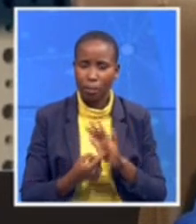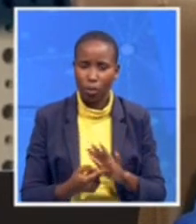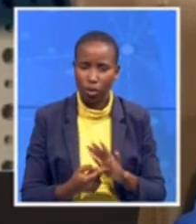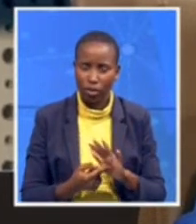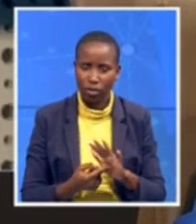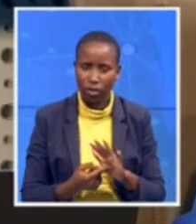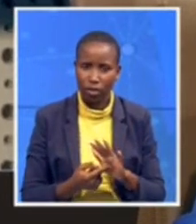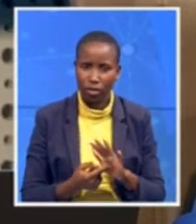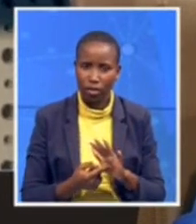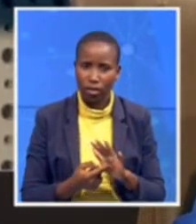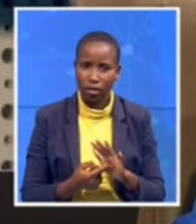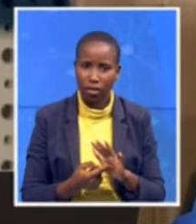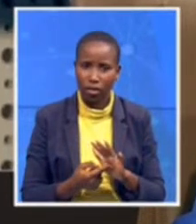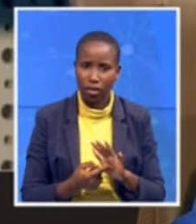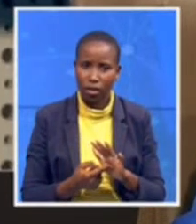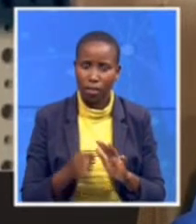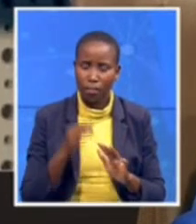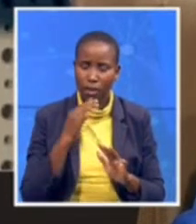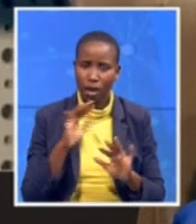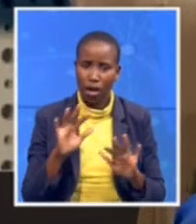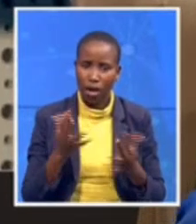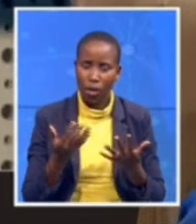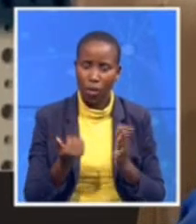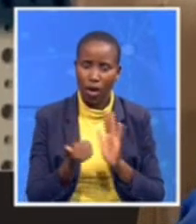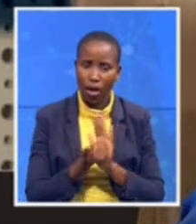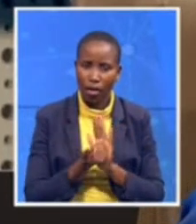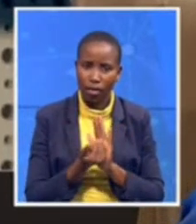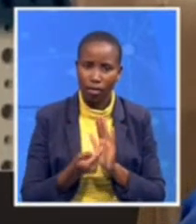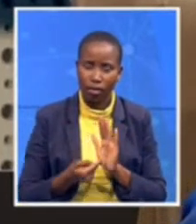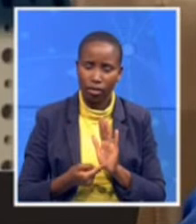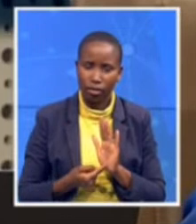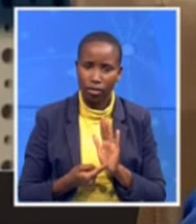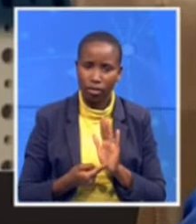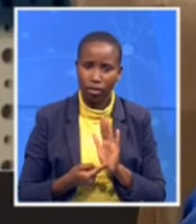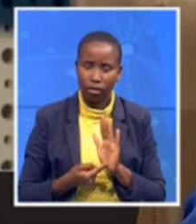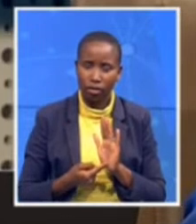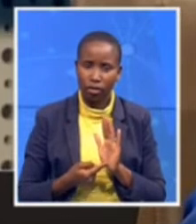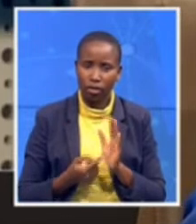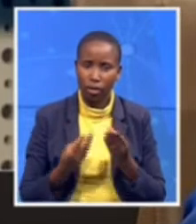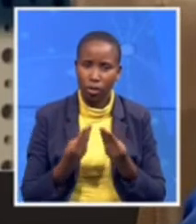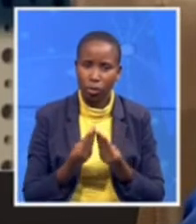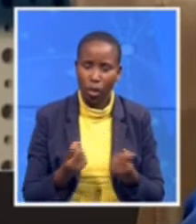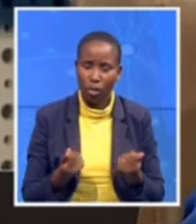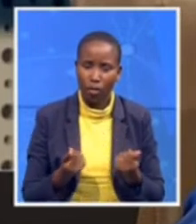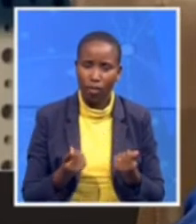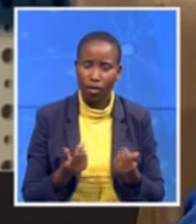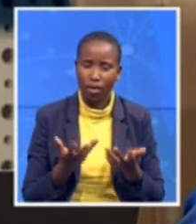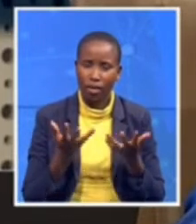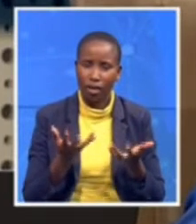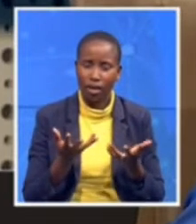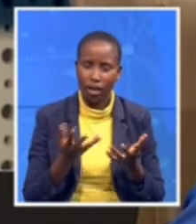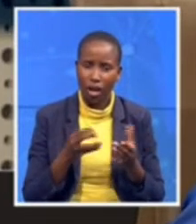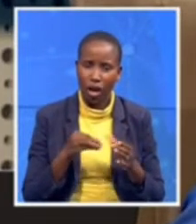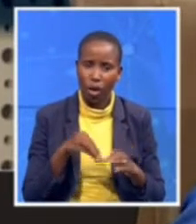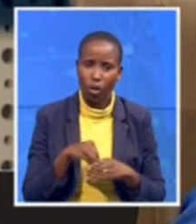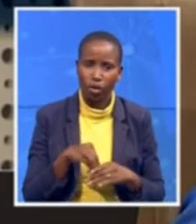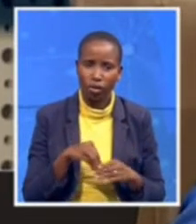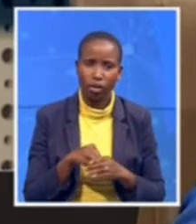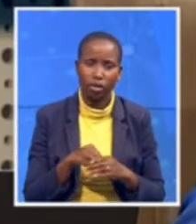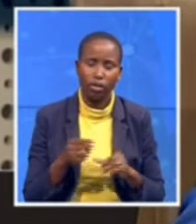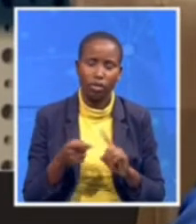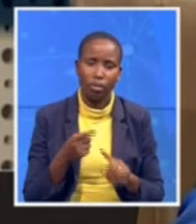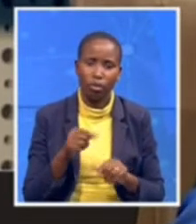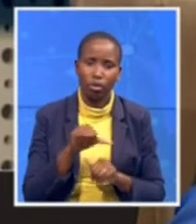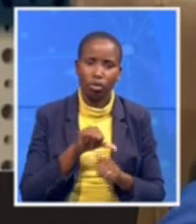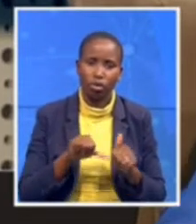FPP handle this kind of content on social media platforms and self-hosted websites? That's